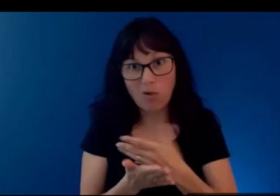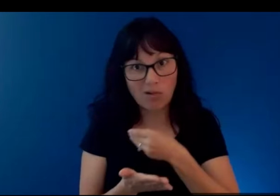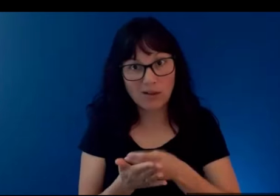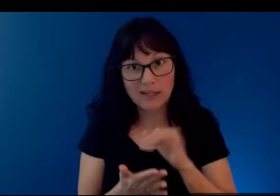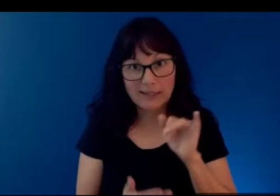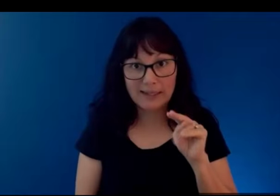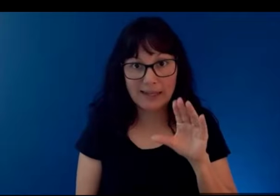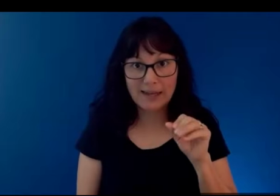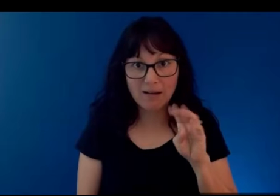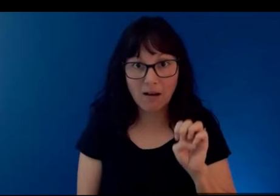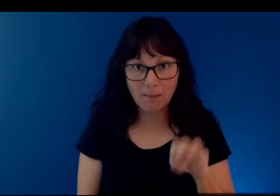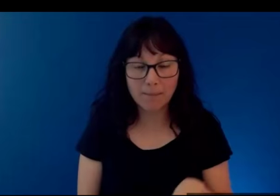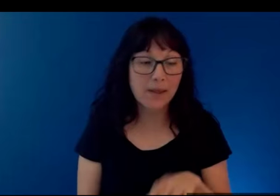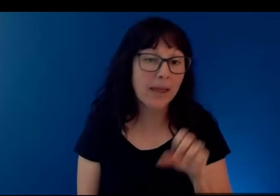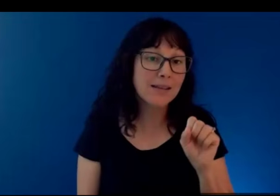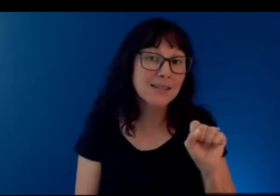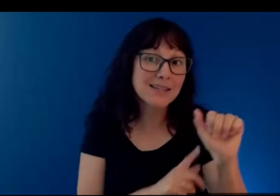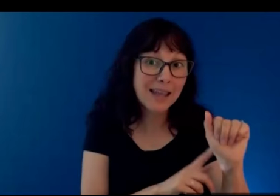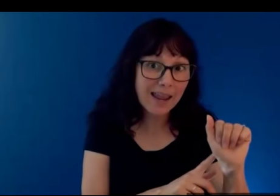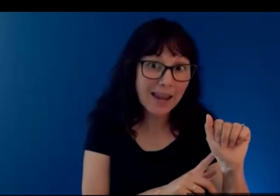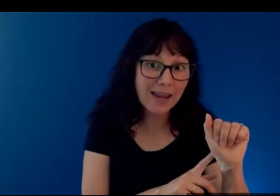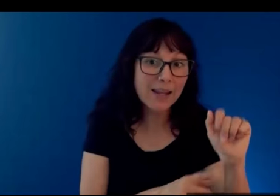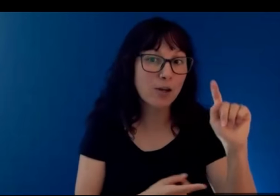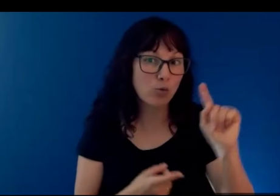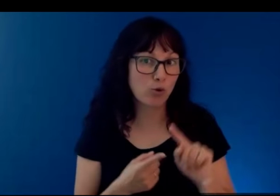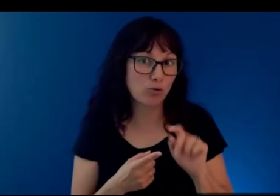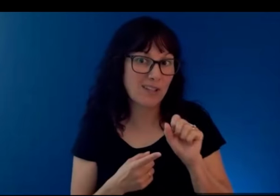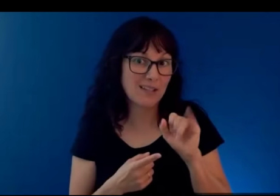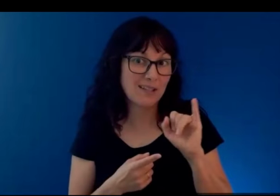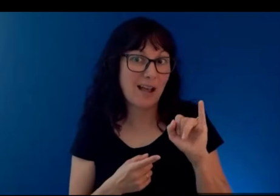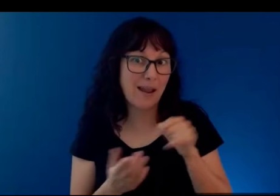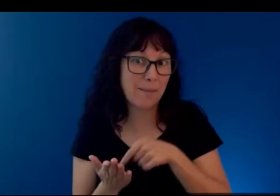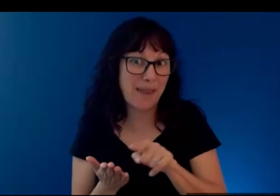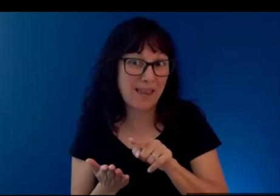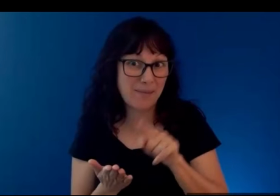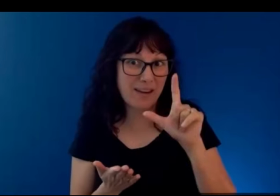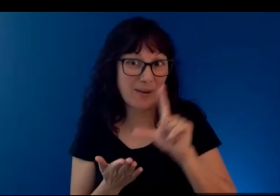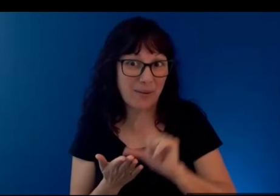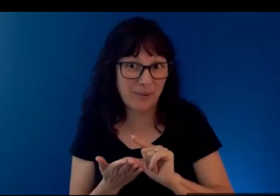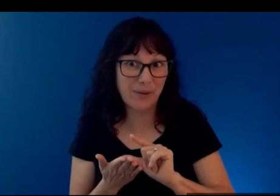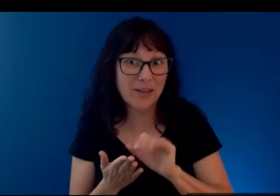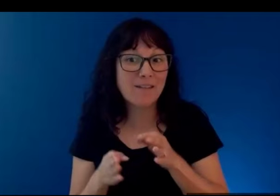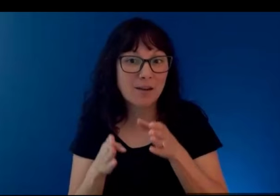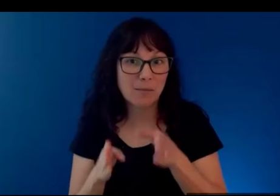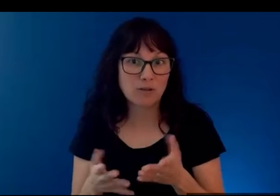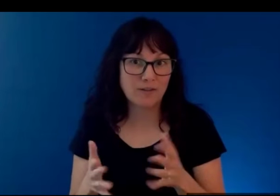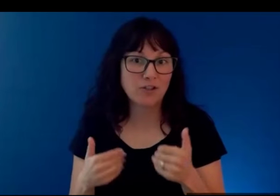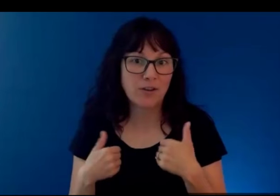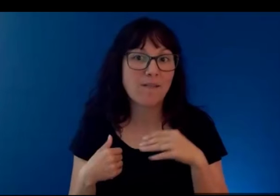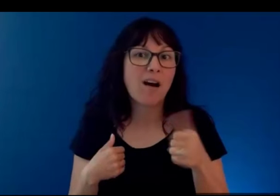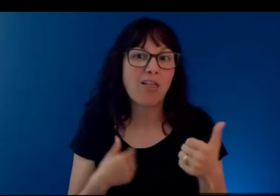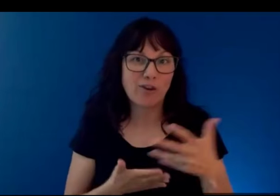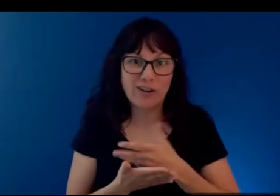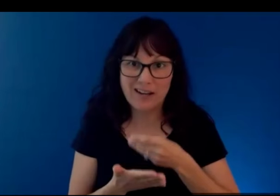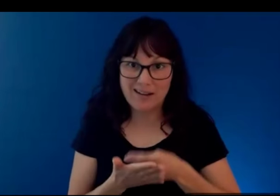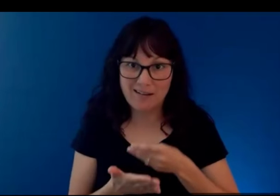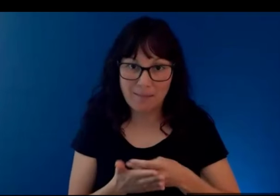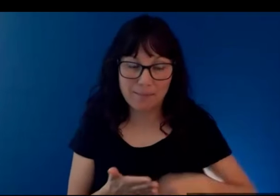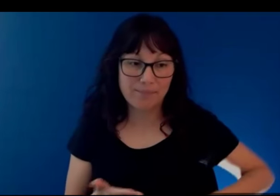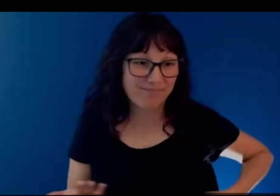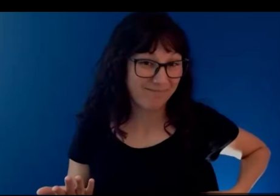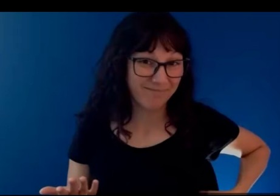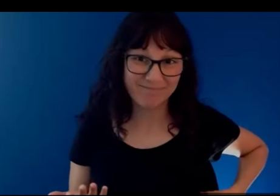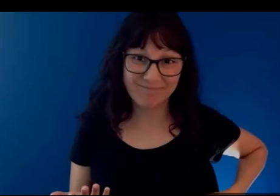in. SSA reduces the SSI payment amount if the person has other income, whether